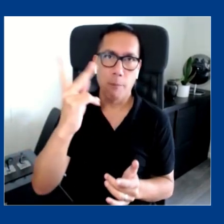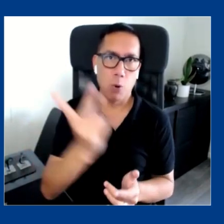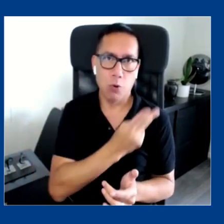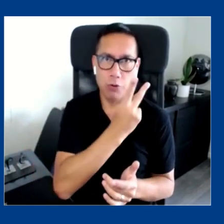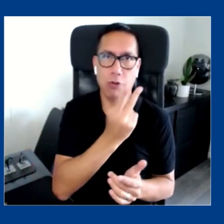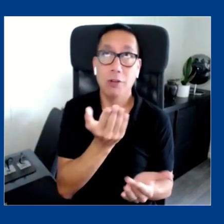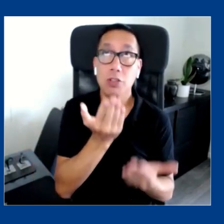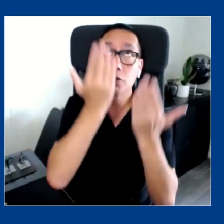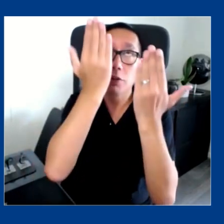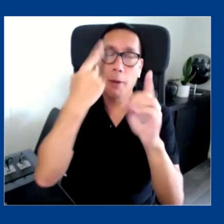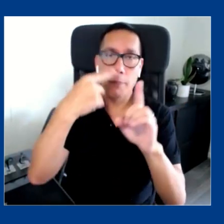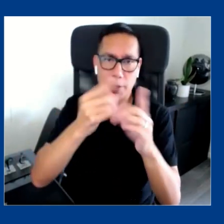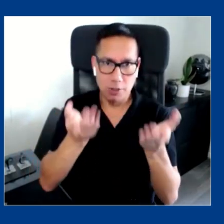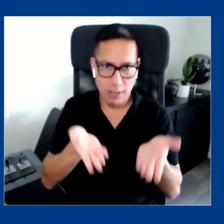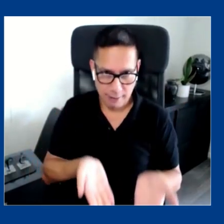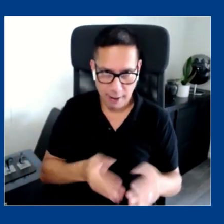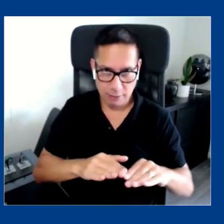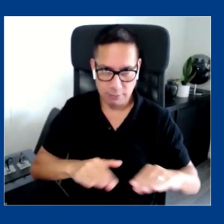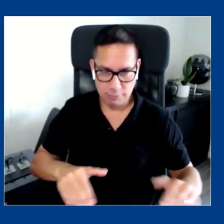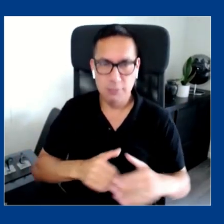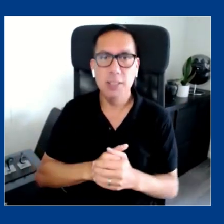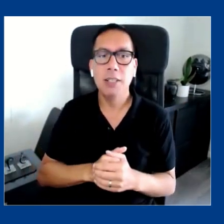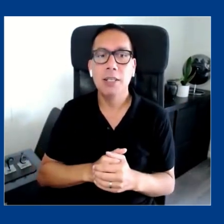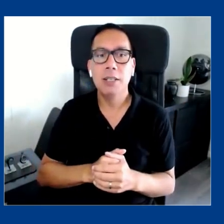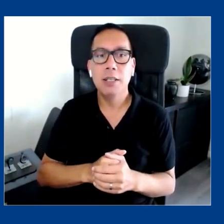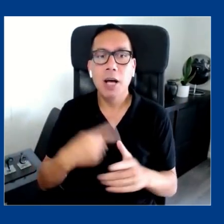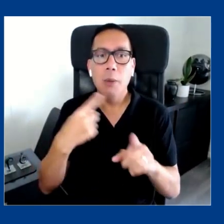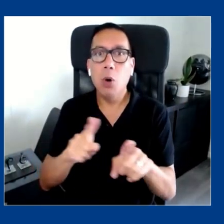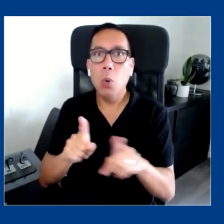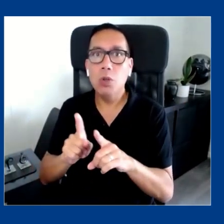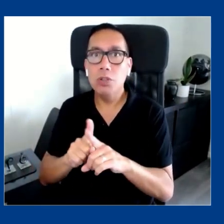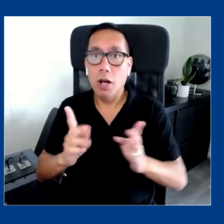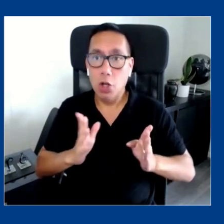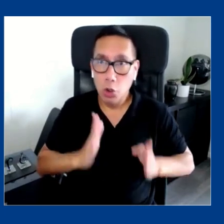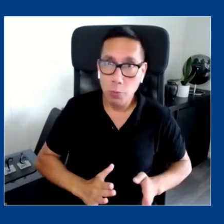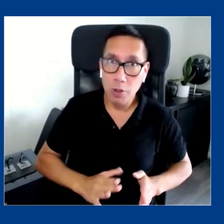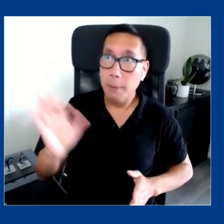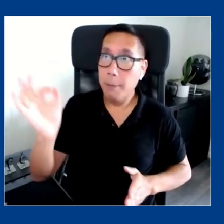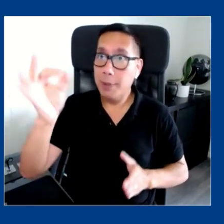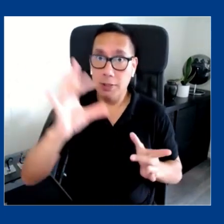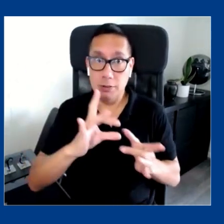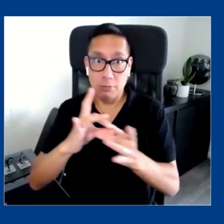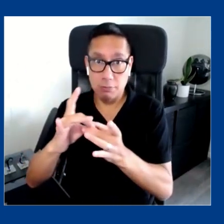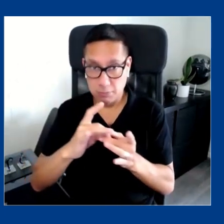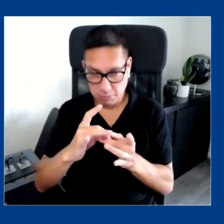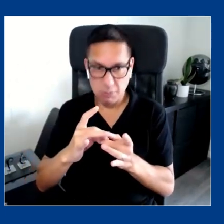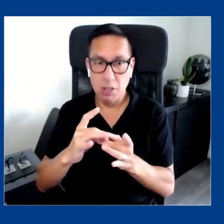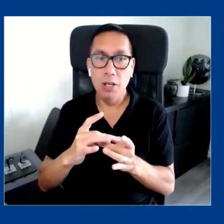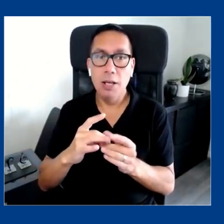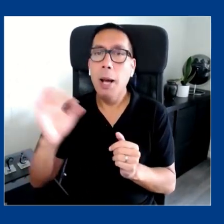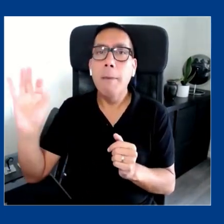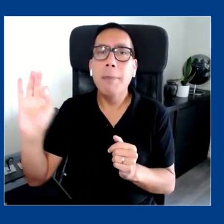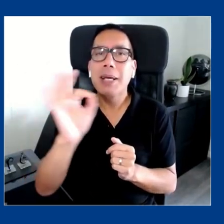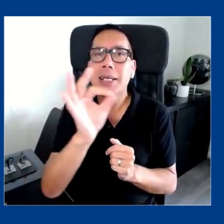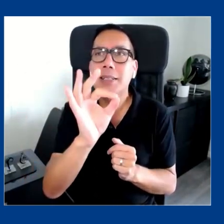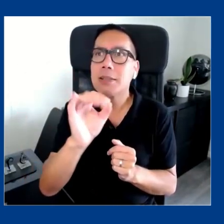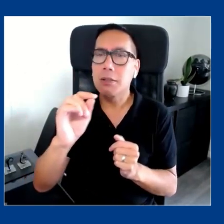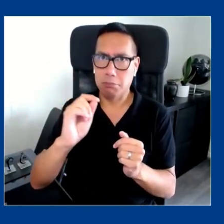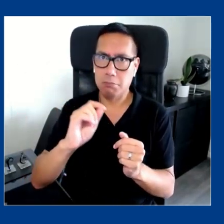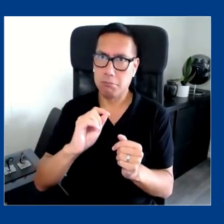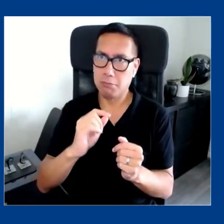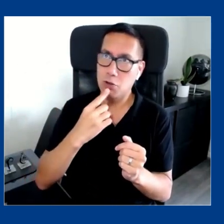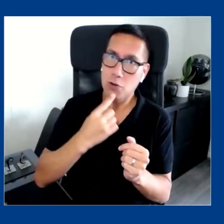The film is also about fuzzy interspecies boundaries and borders. Bees, we are told, are people. They are called